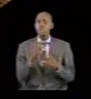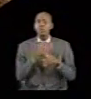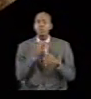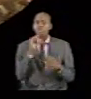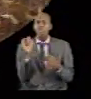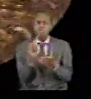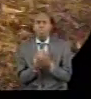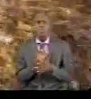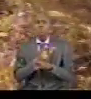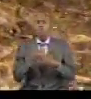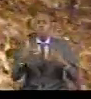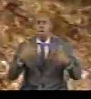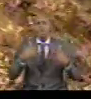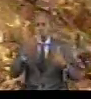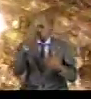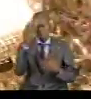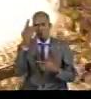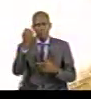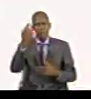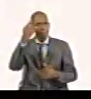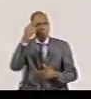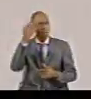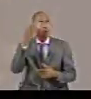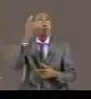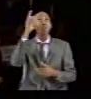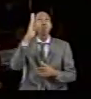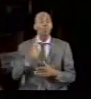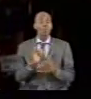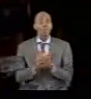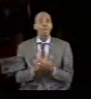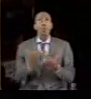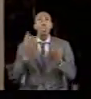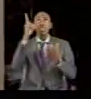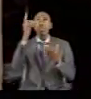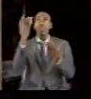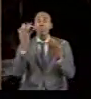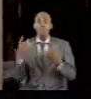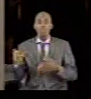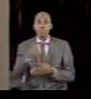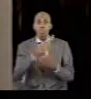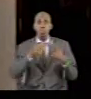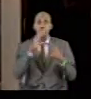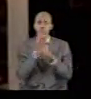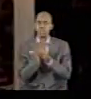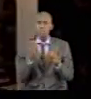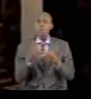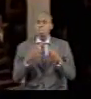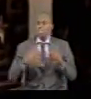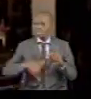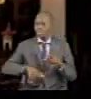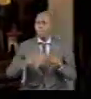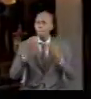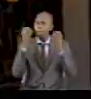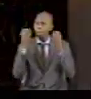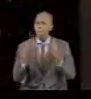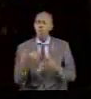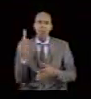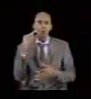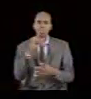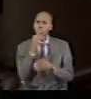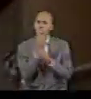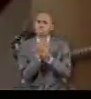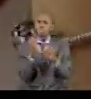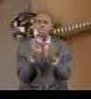the mind of God that he wanted them to be saved. And yet, many were not saved. That's why they